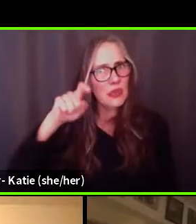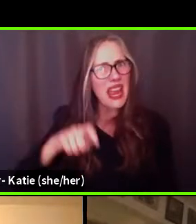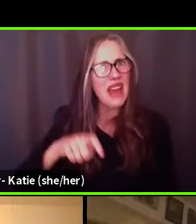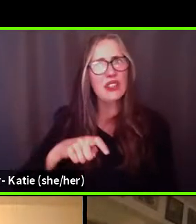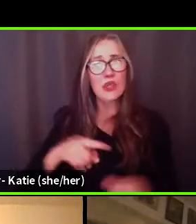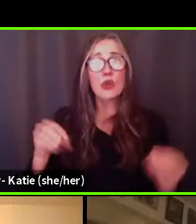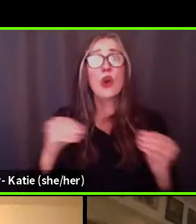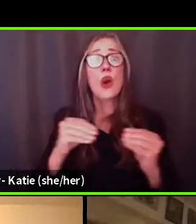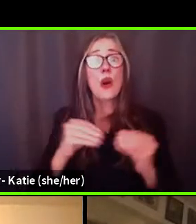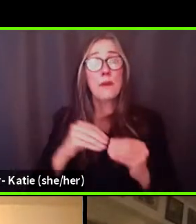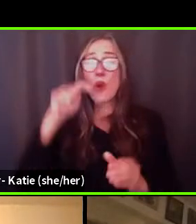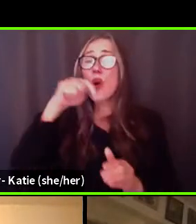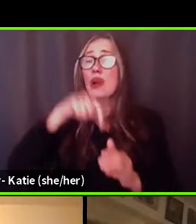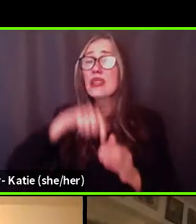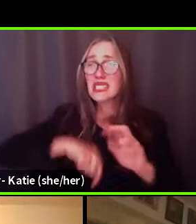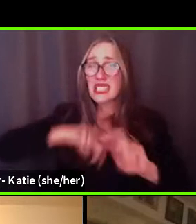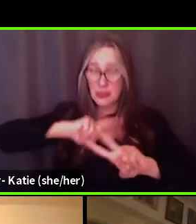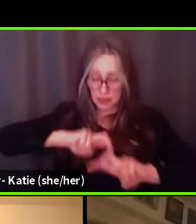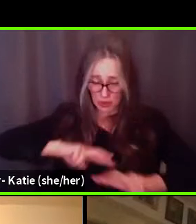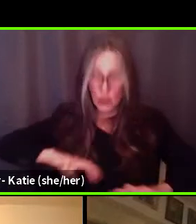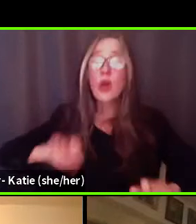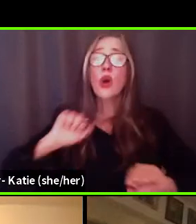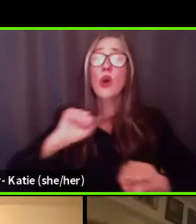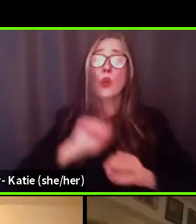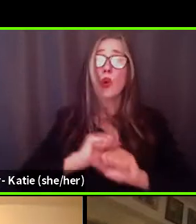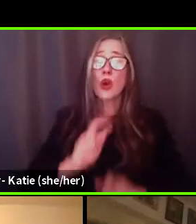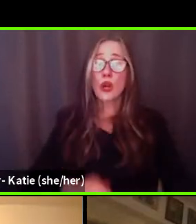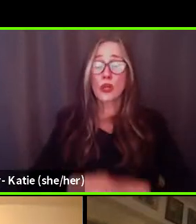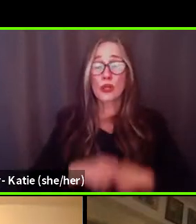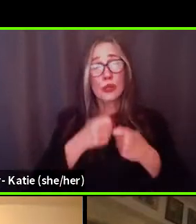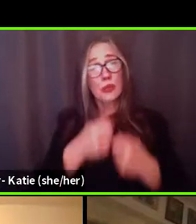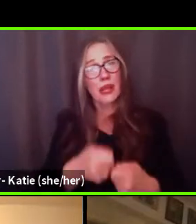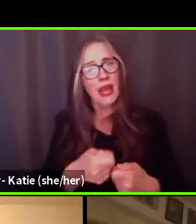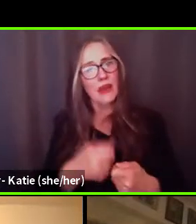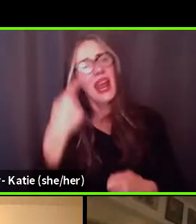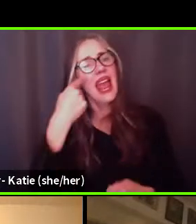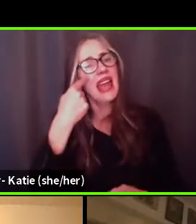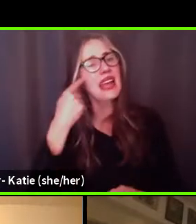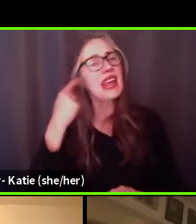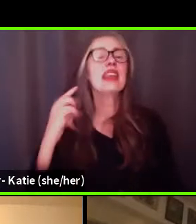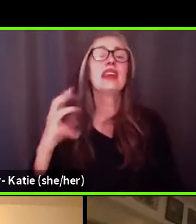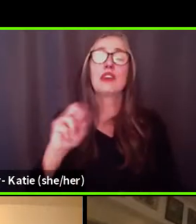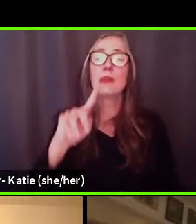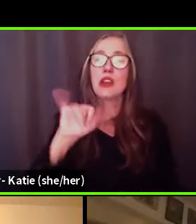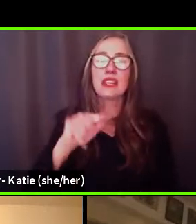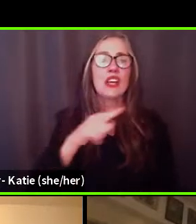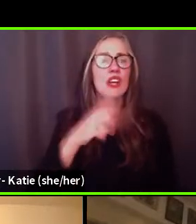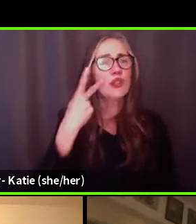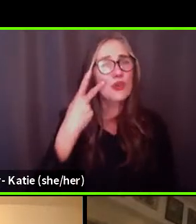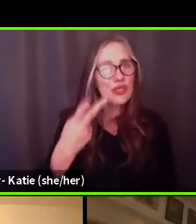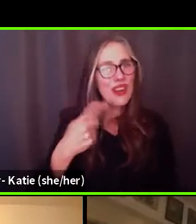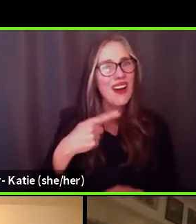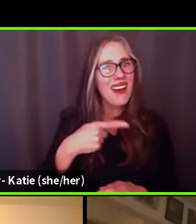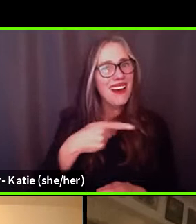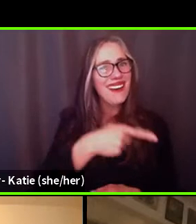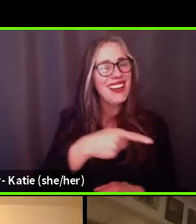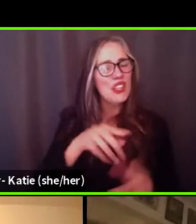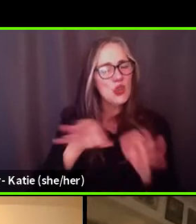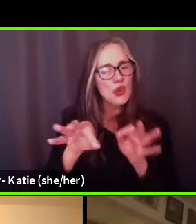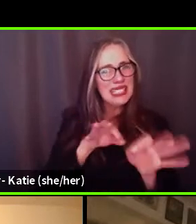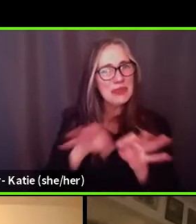helped us to understand the importance of realizing the intersexual uh intersectional nature between uh the different strands of